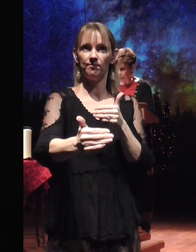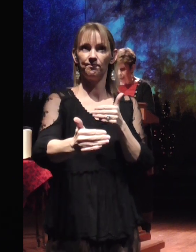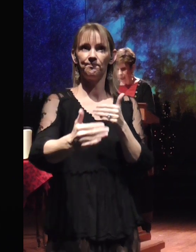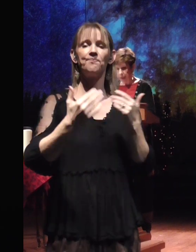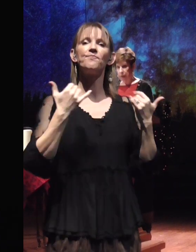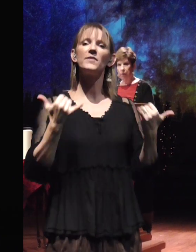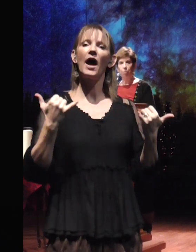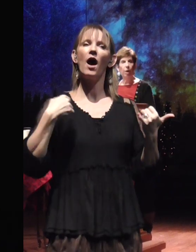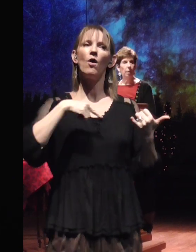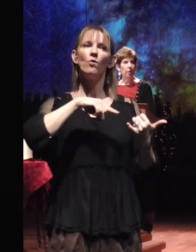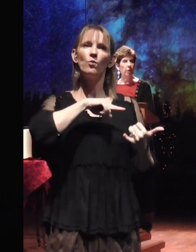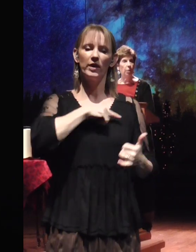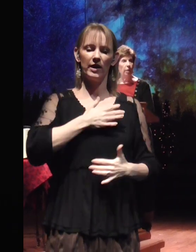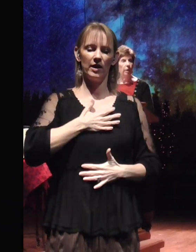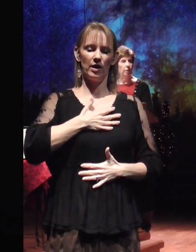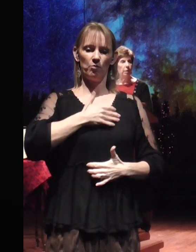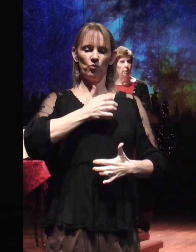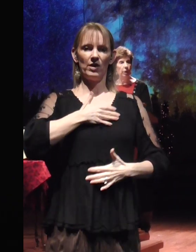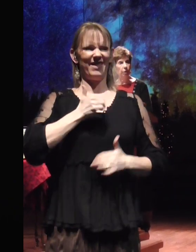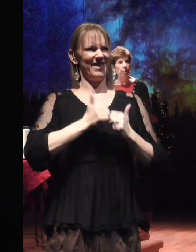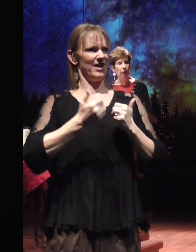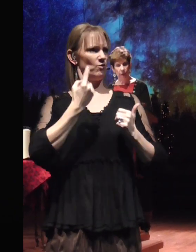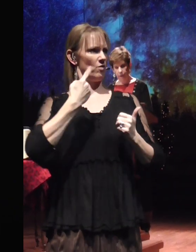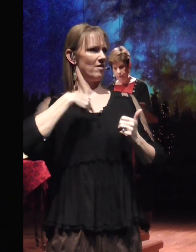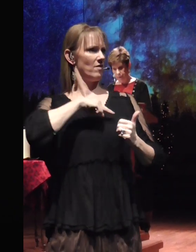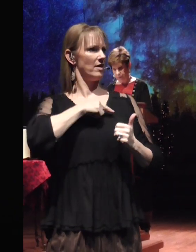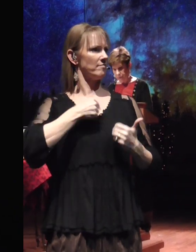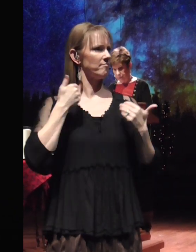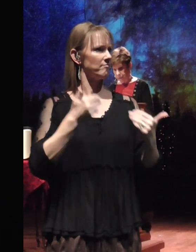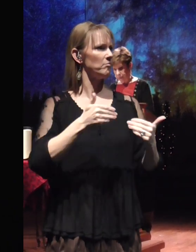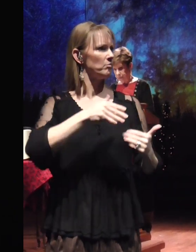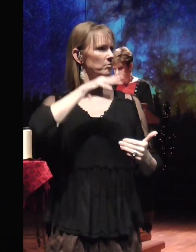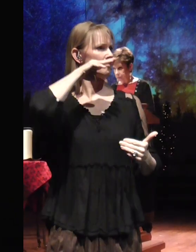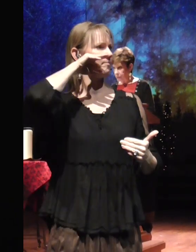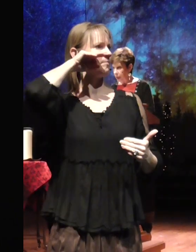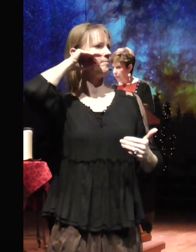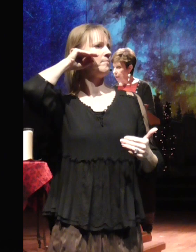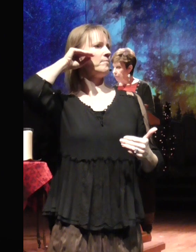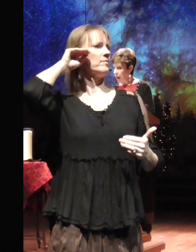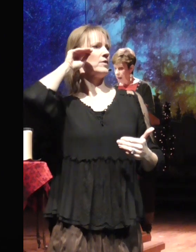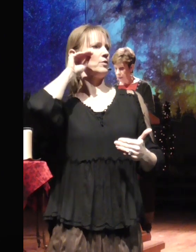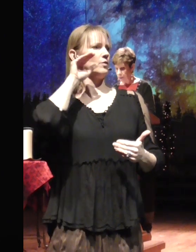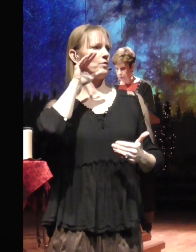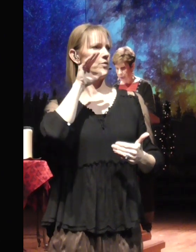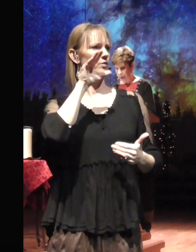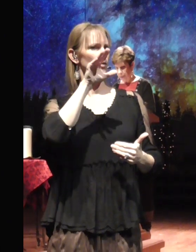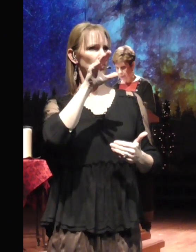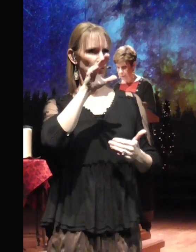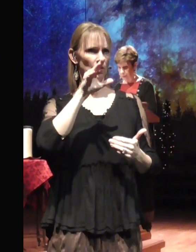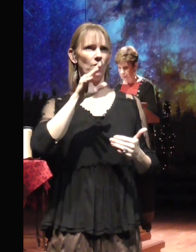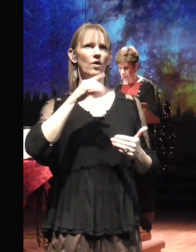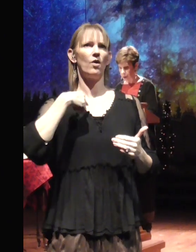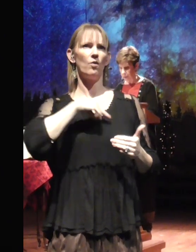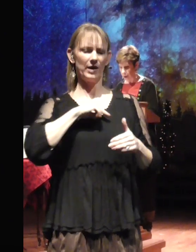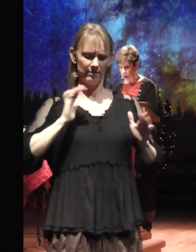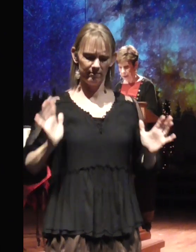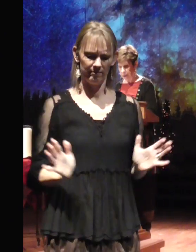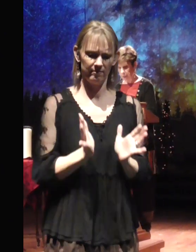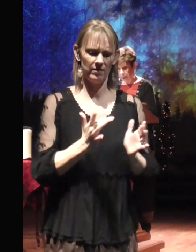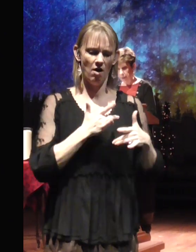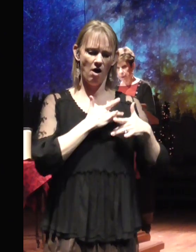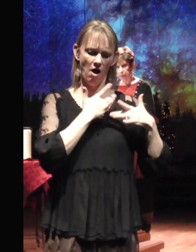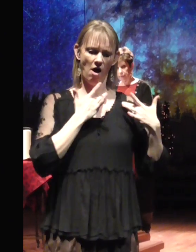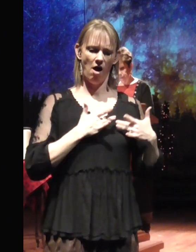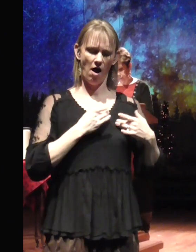We now take a deep breath, each one of us, gentle breath, and we fan the flame of our